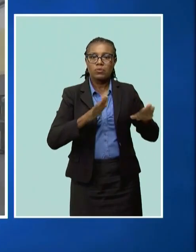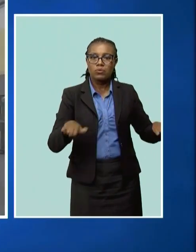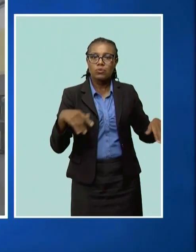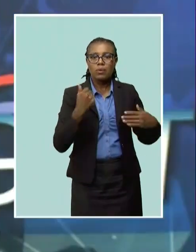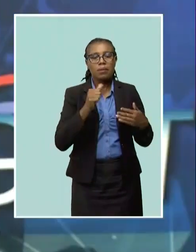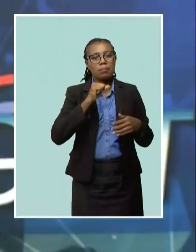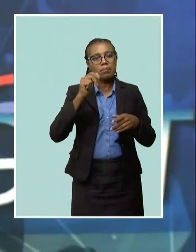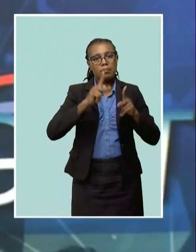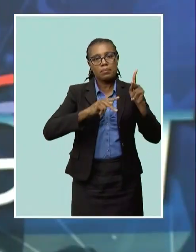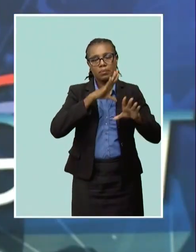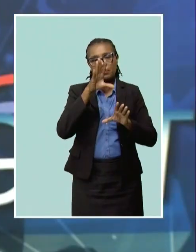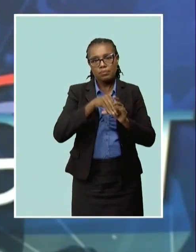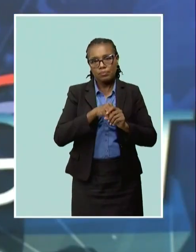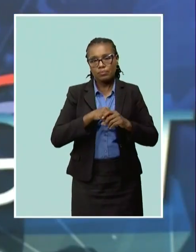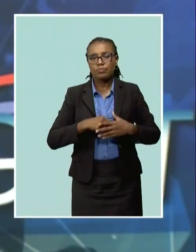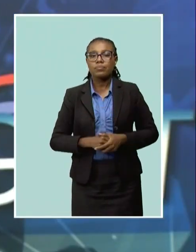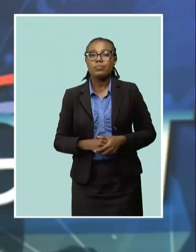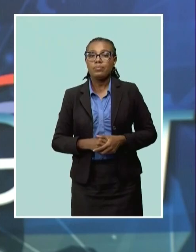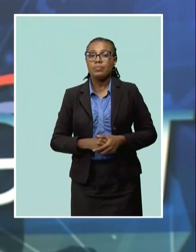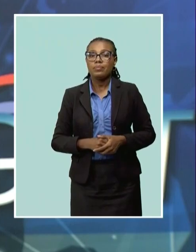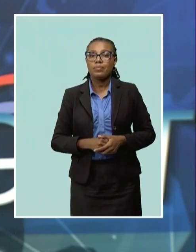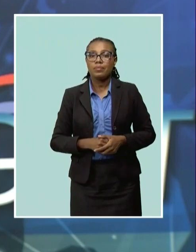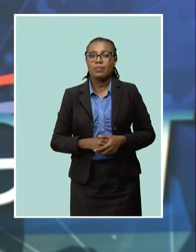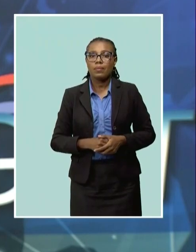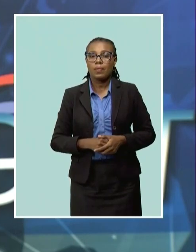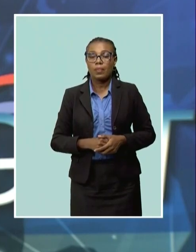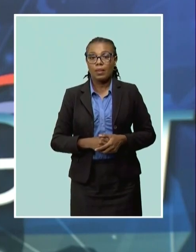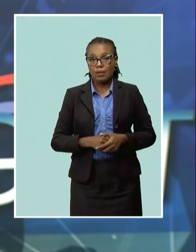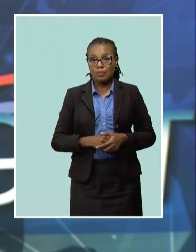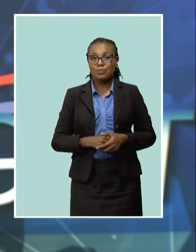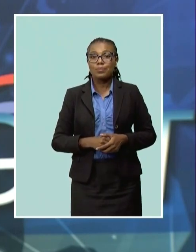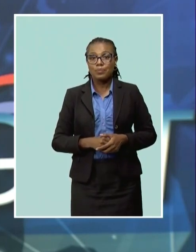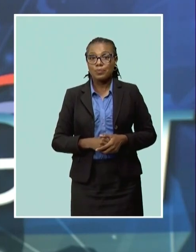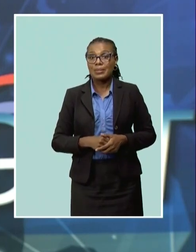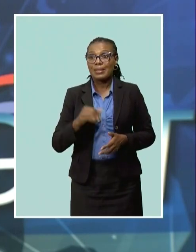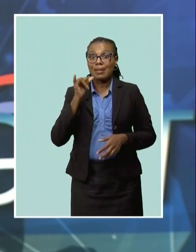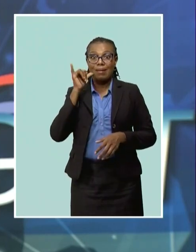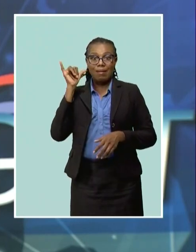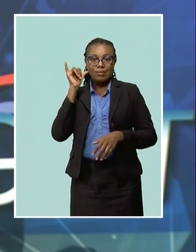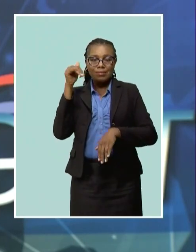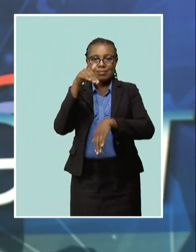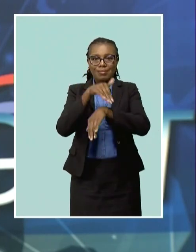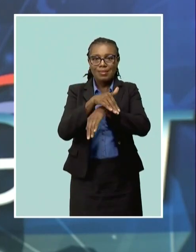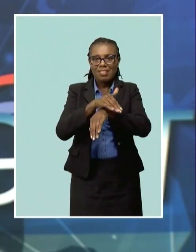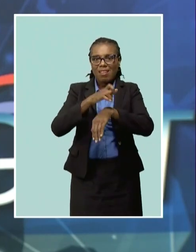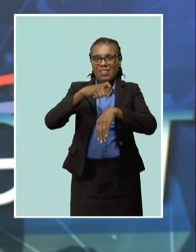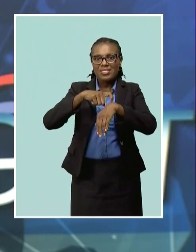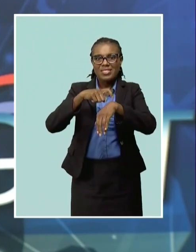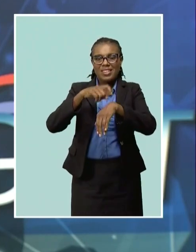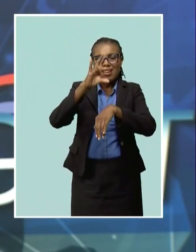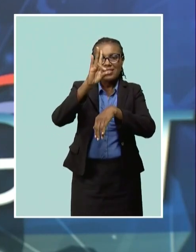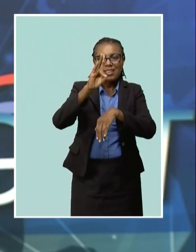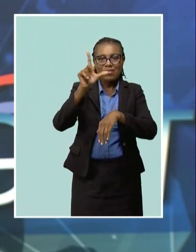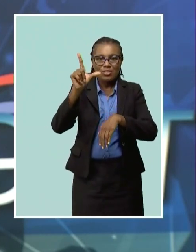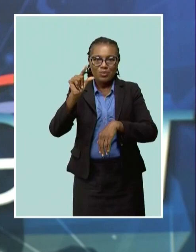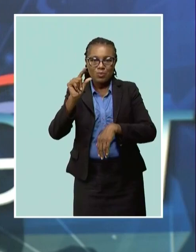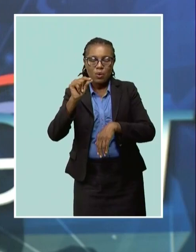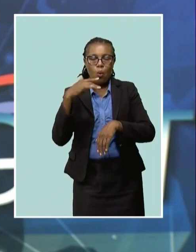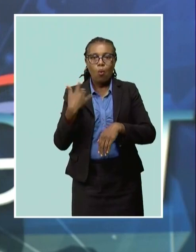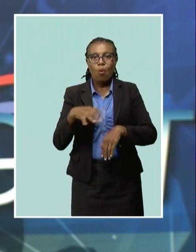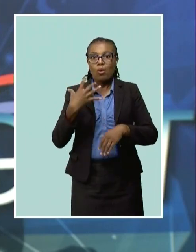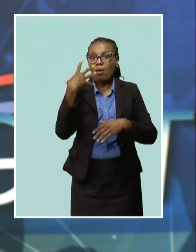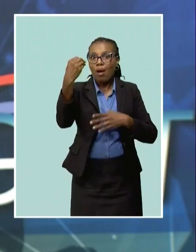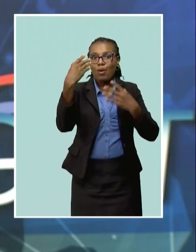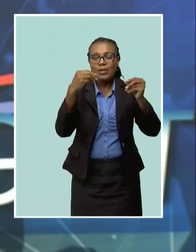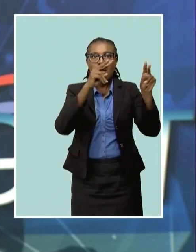passengers. Well, those of you who were outside around 20 minutes after 7 last night, you were fortunate to get a